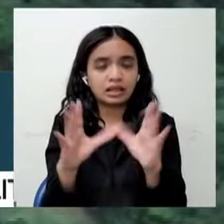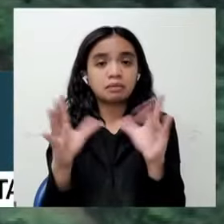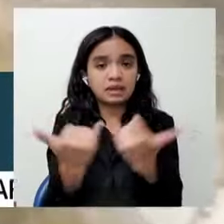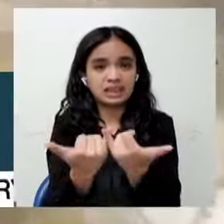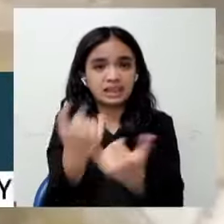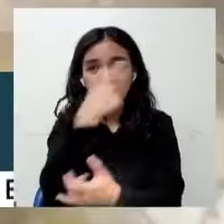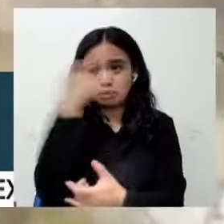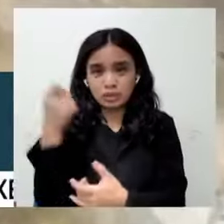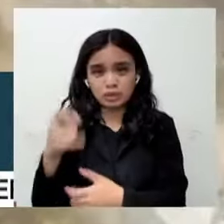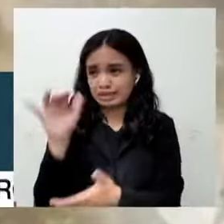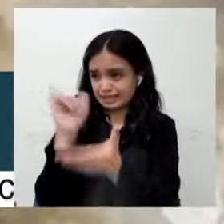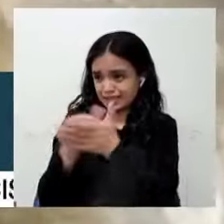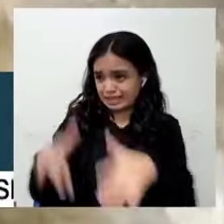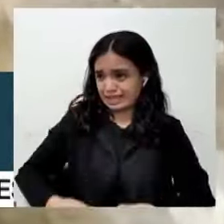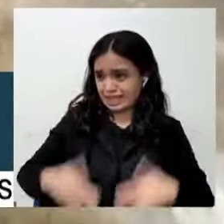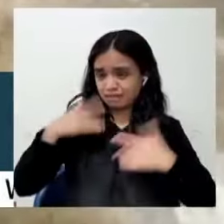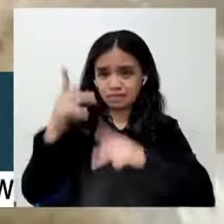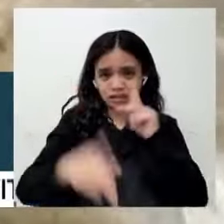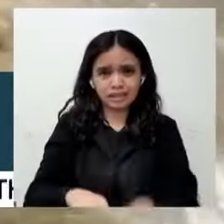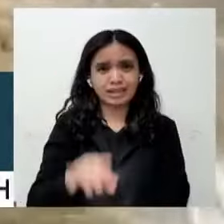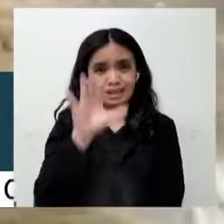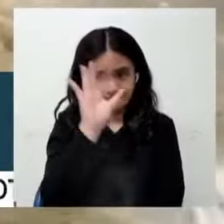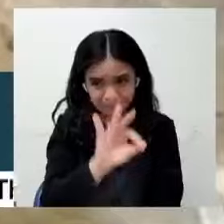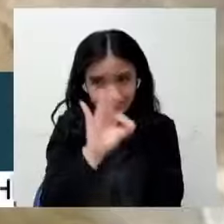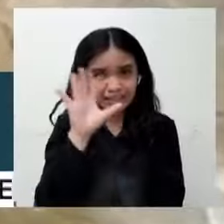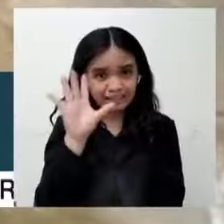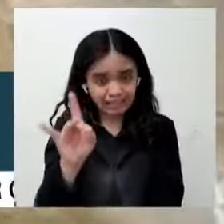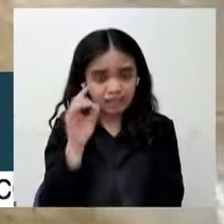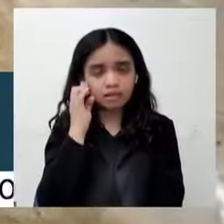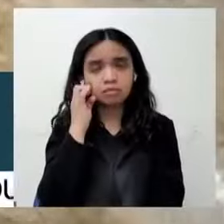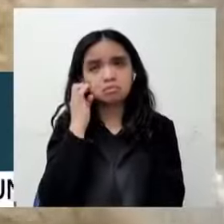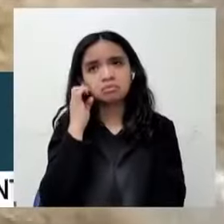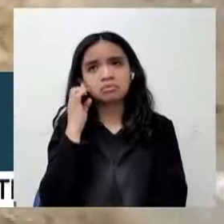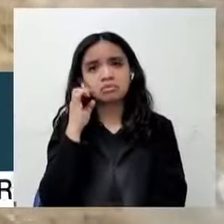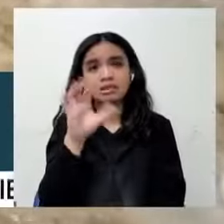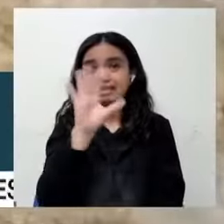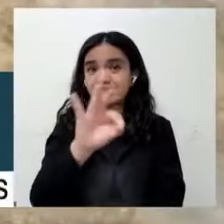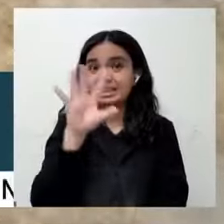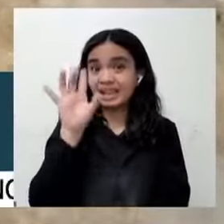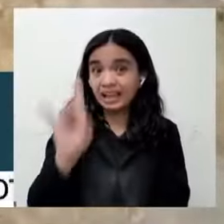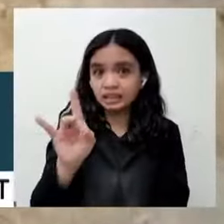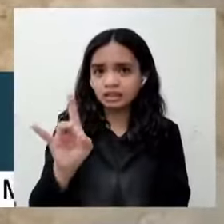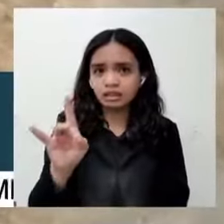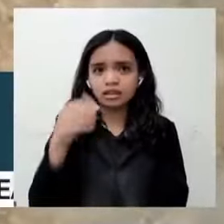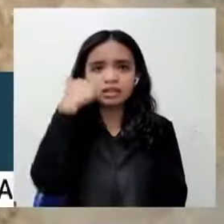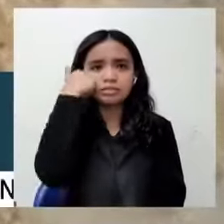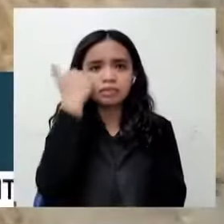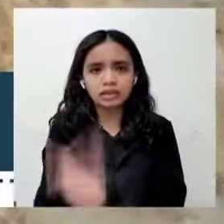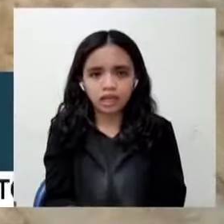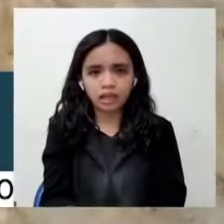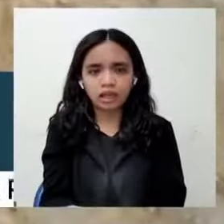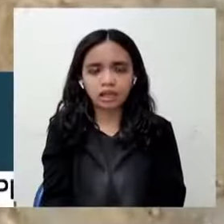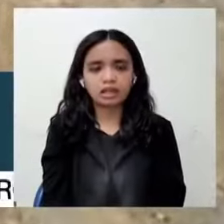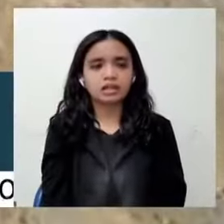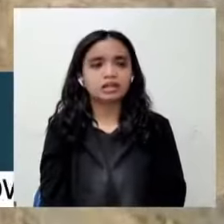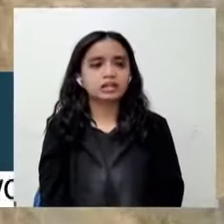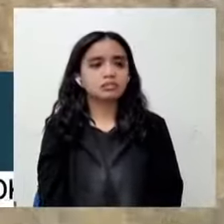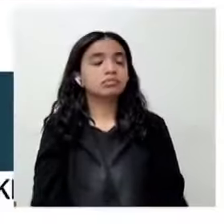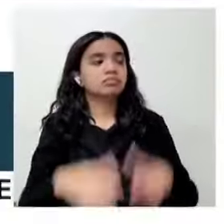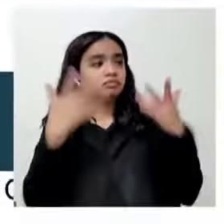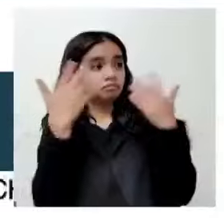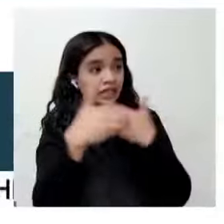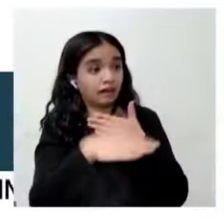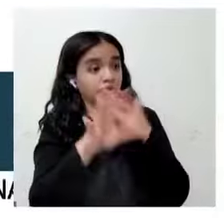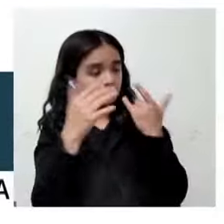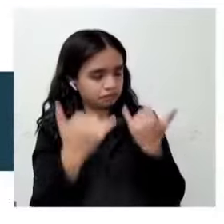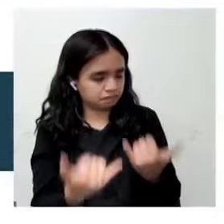yun eh. 90, dahil dyan, 98 lives were lost, Ms. Carmina. Pagkatapos ngayon,